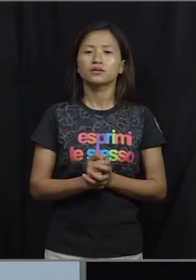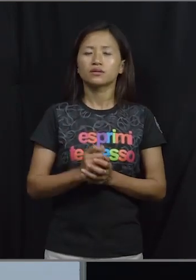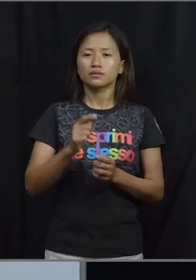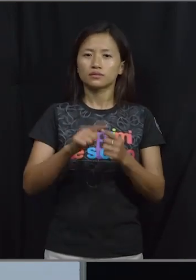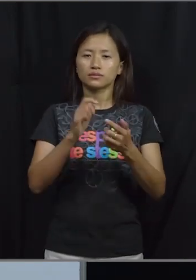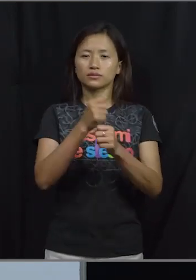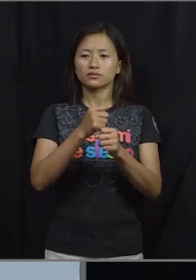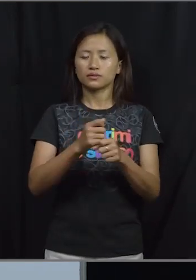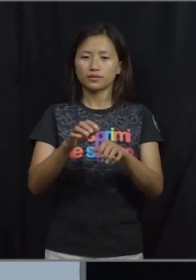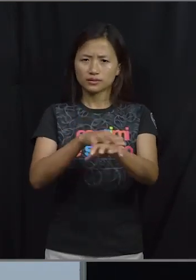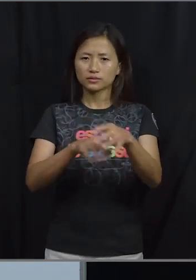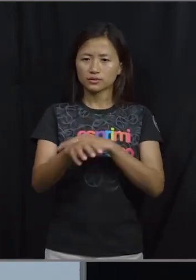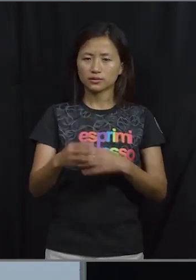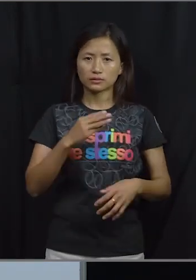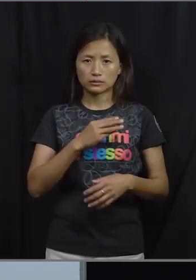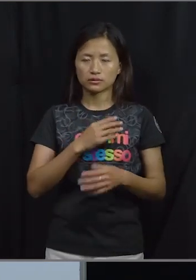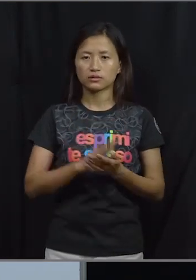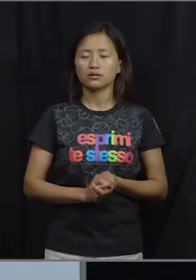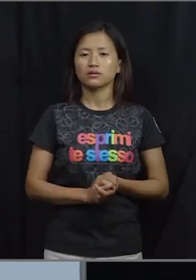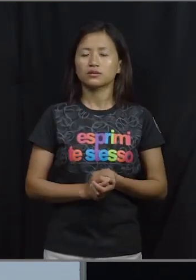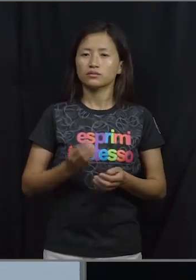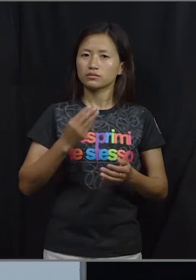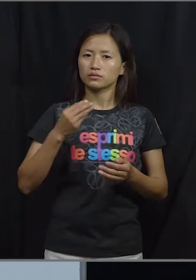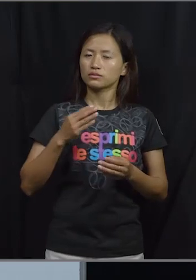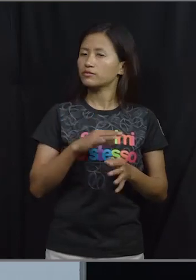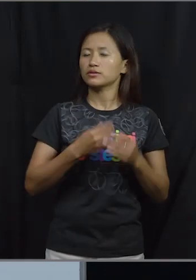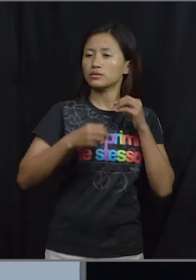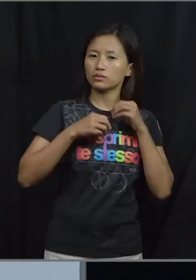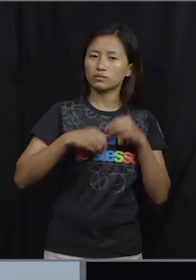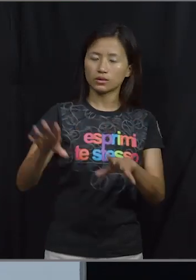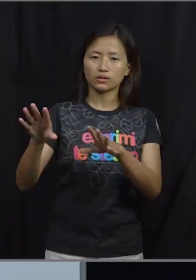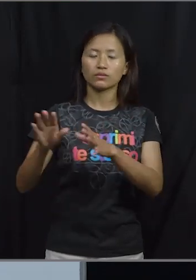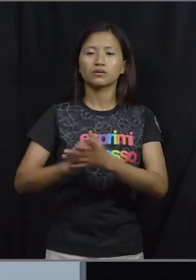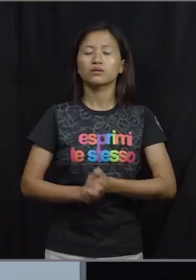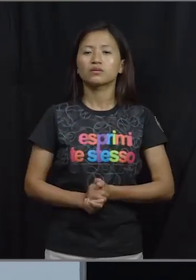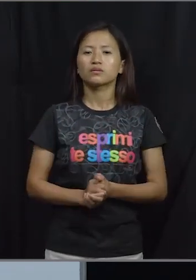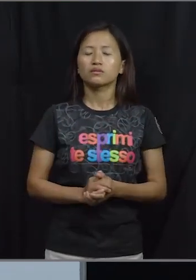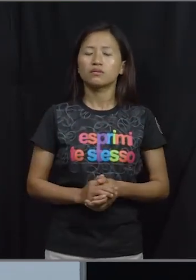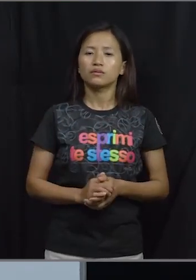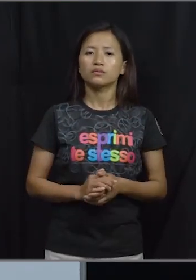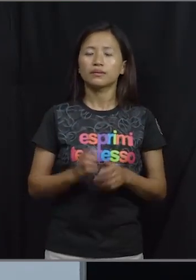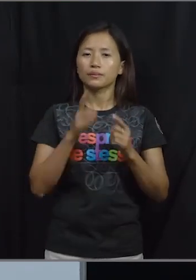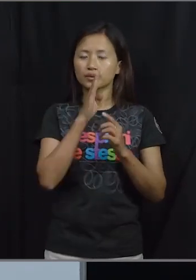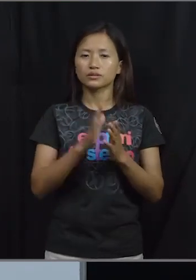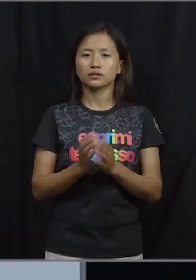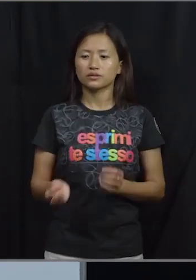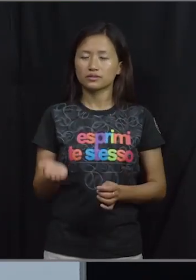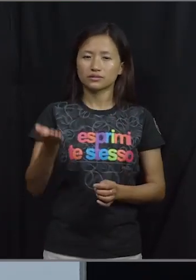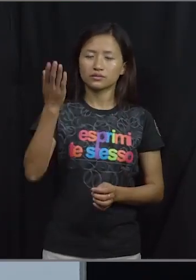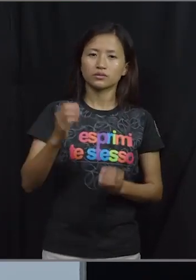an animal gets scared, then definitely it runs away, isn't it? And nowadays, you know, because of the increased